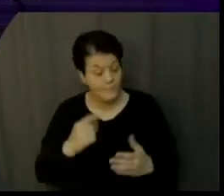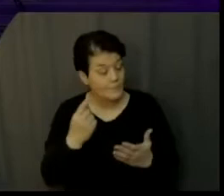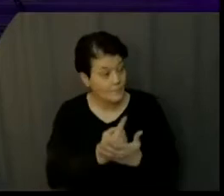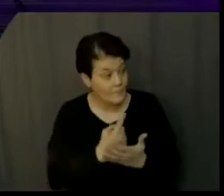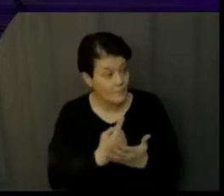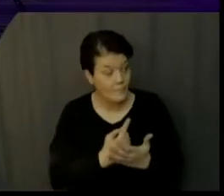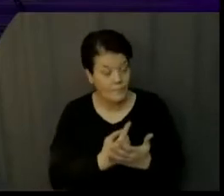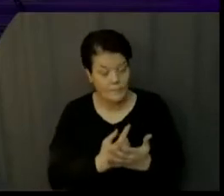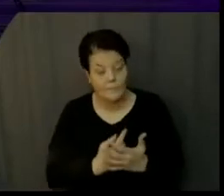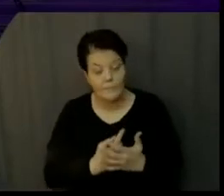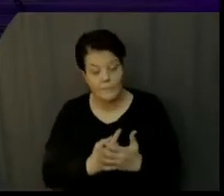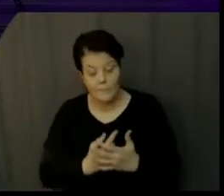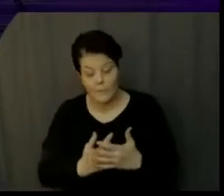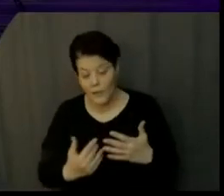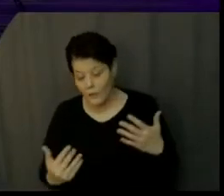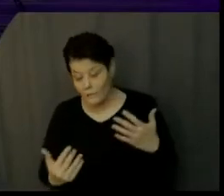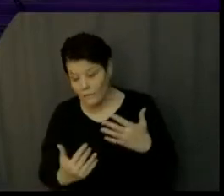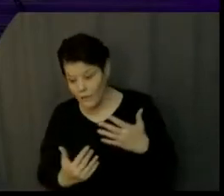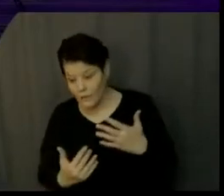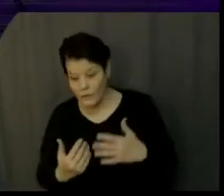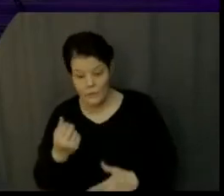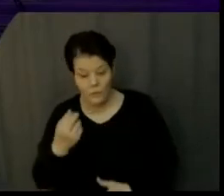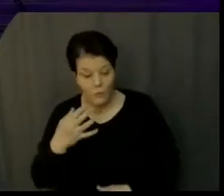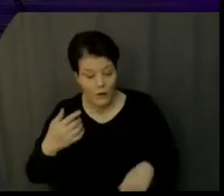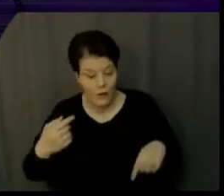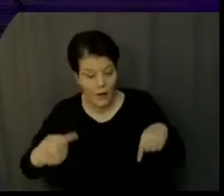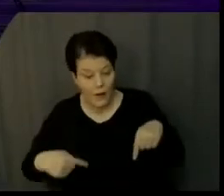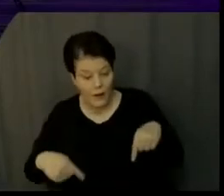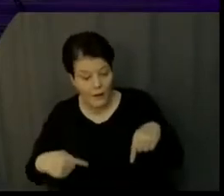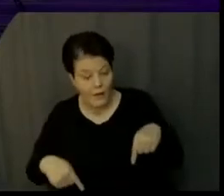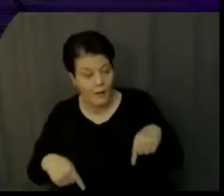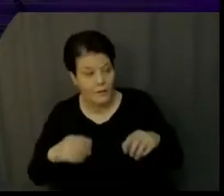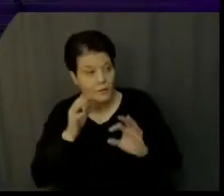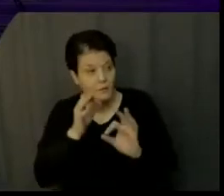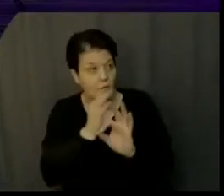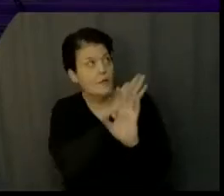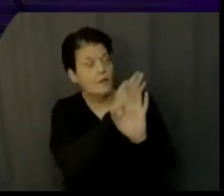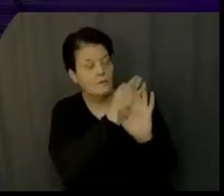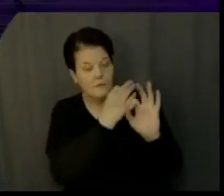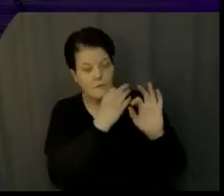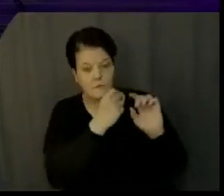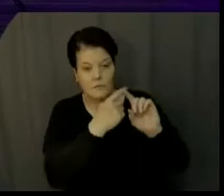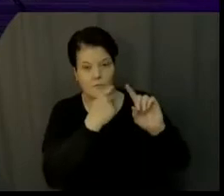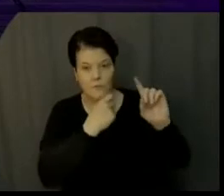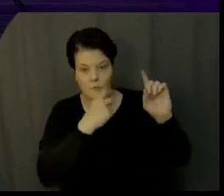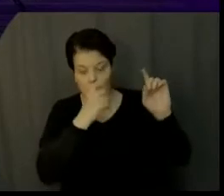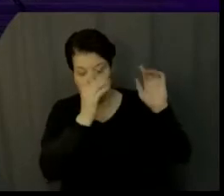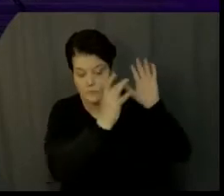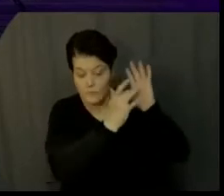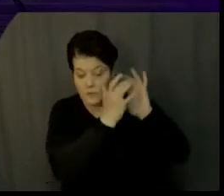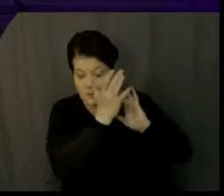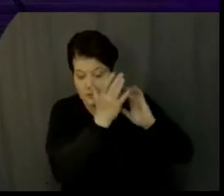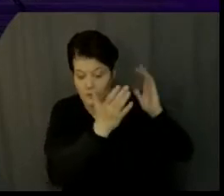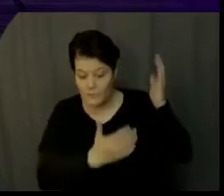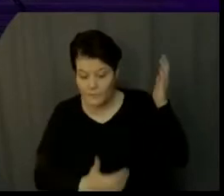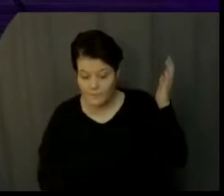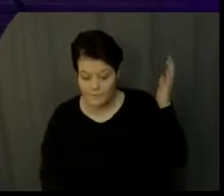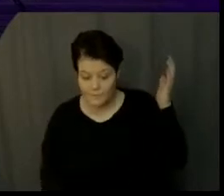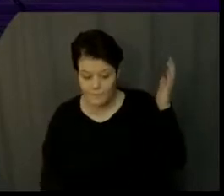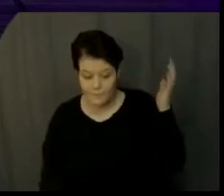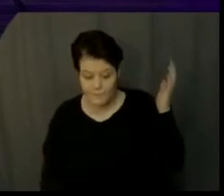I want you to listen. We live in a time where we're bombarded by information.